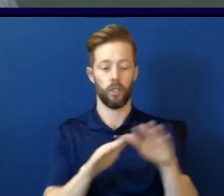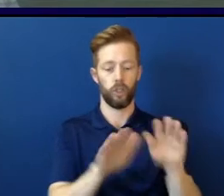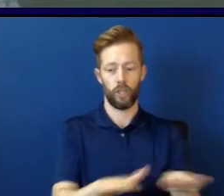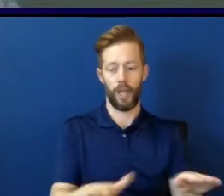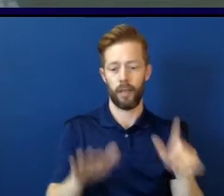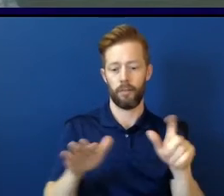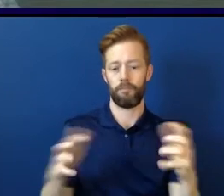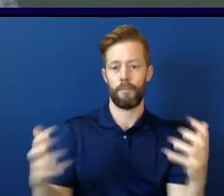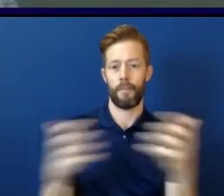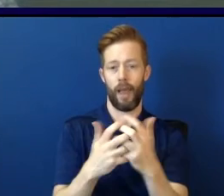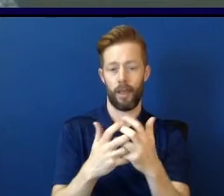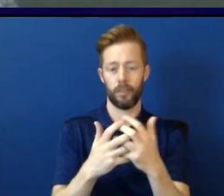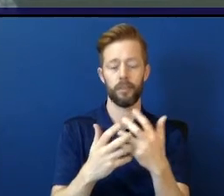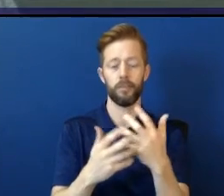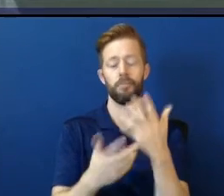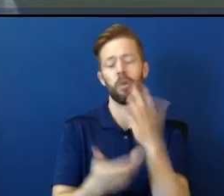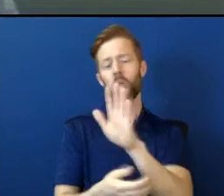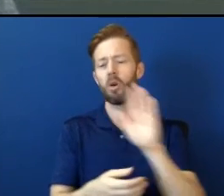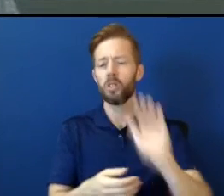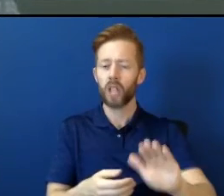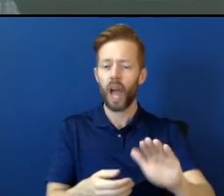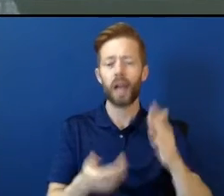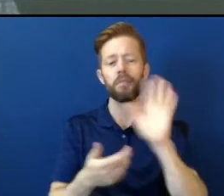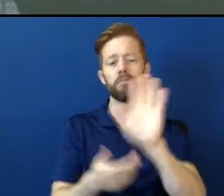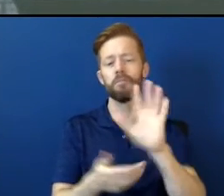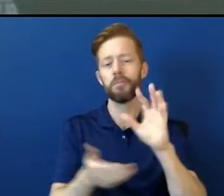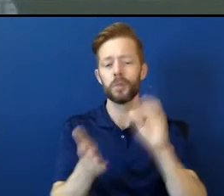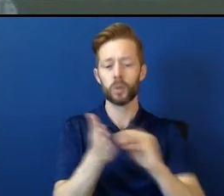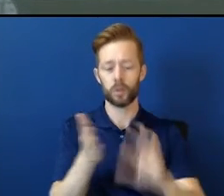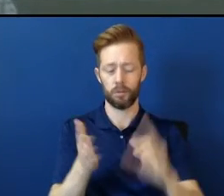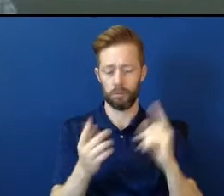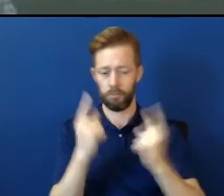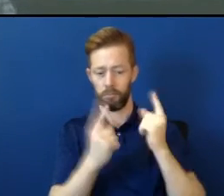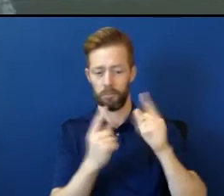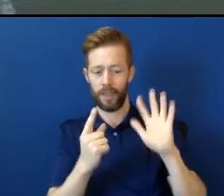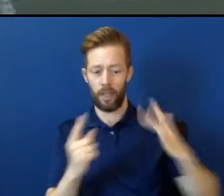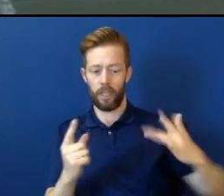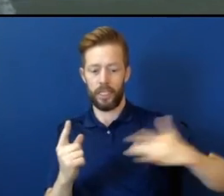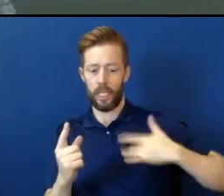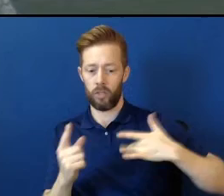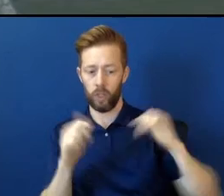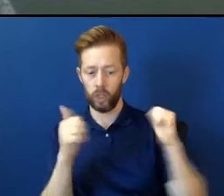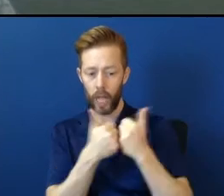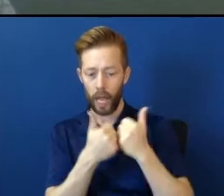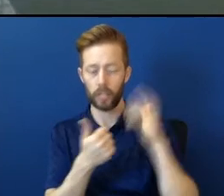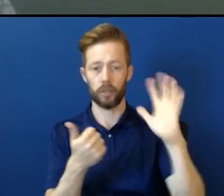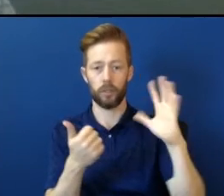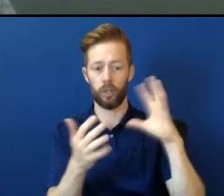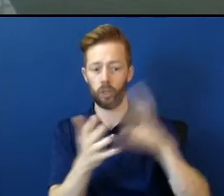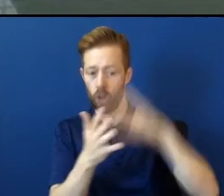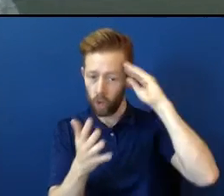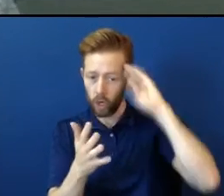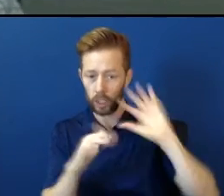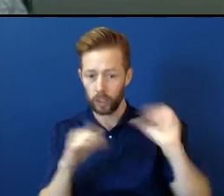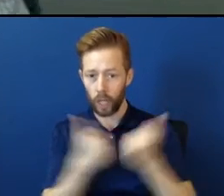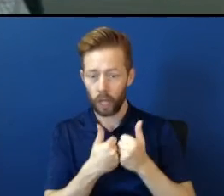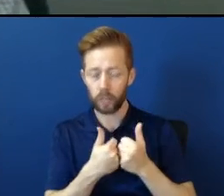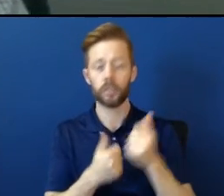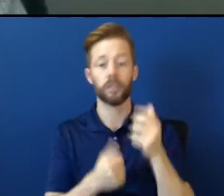child or to your student. Think about what their sensory challenges are, what their learning challenges